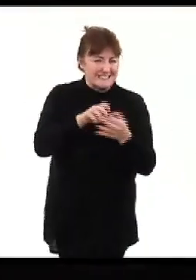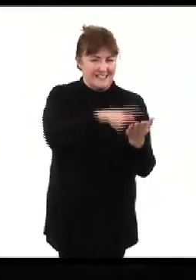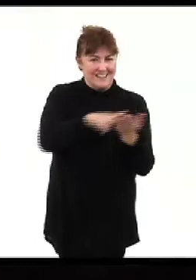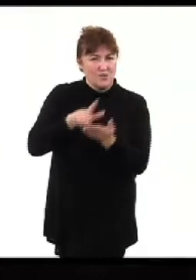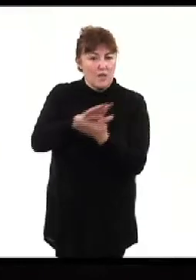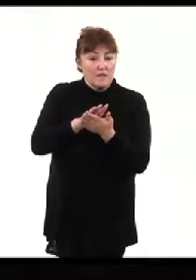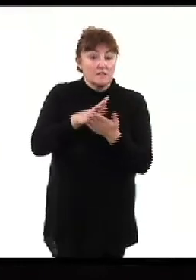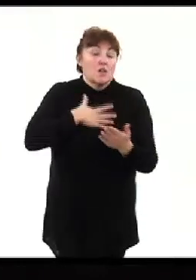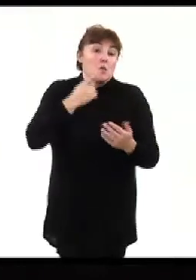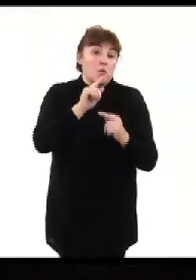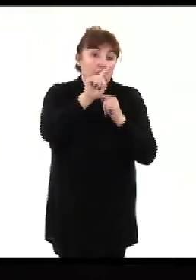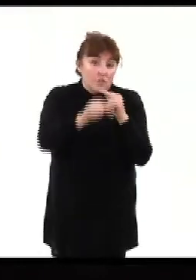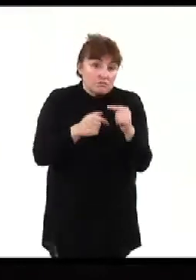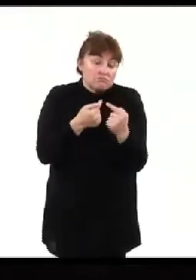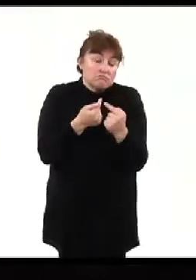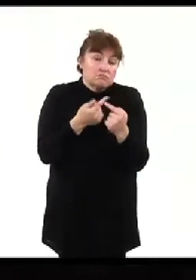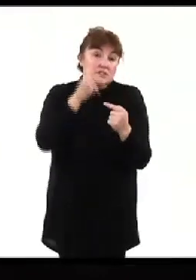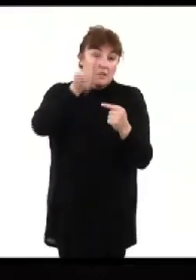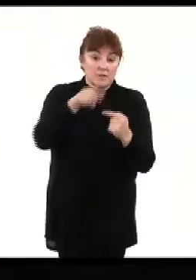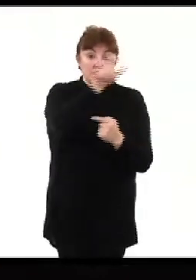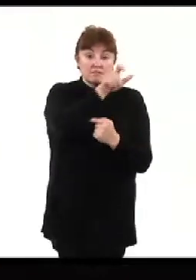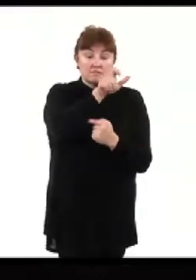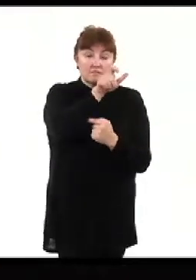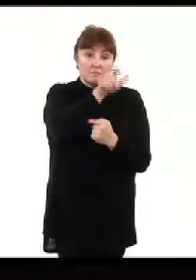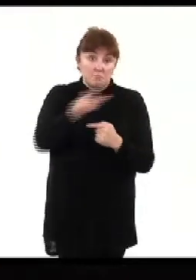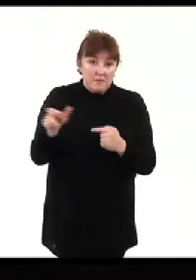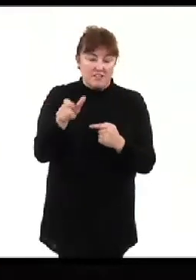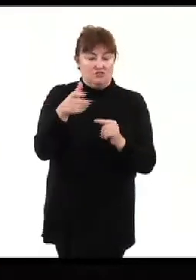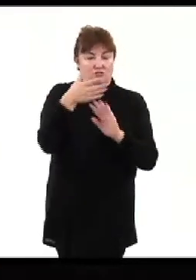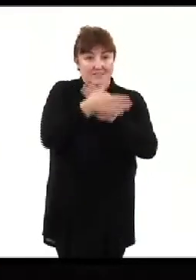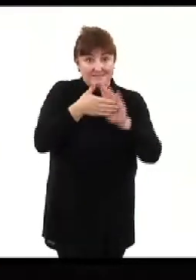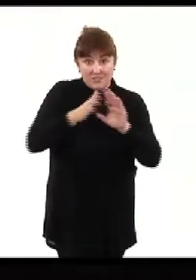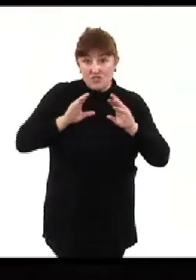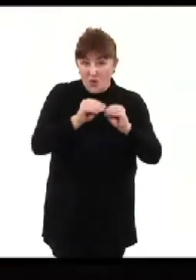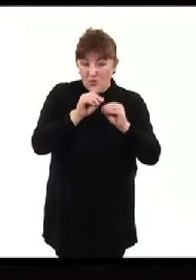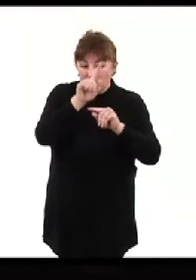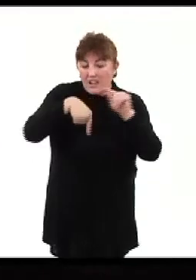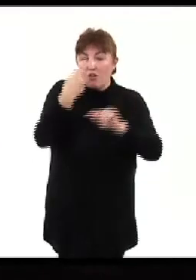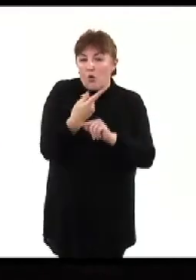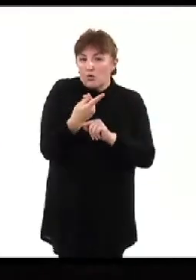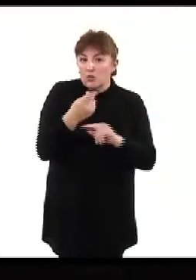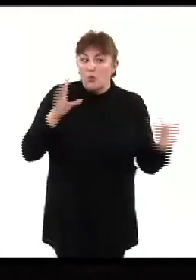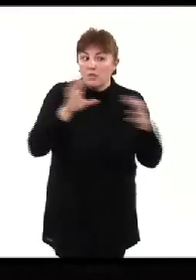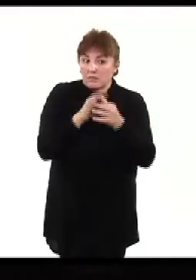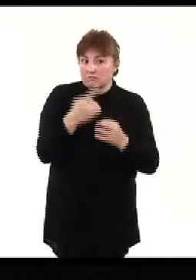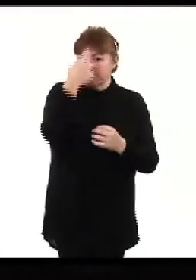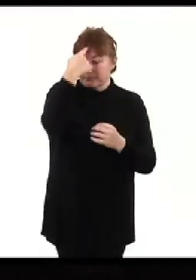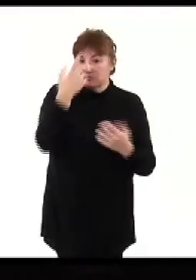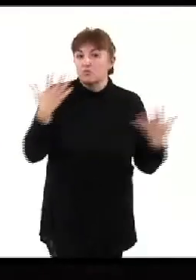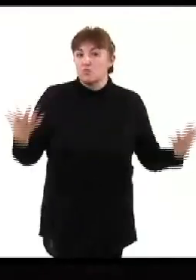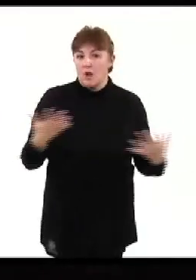specific to sign language, and maybe the consequences of being a sign language user for those areas?